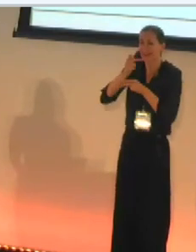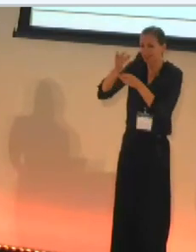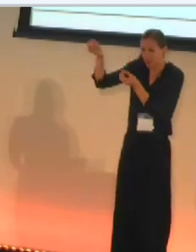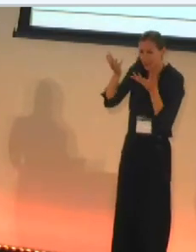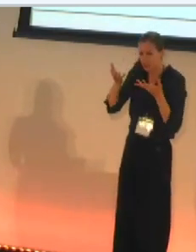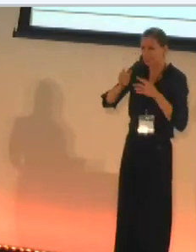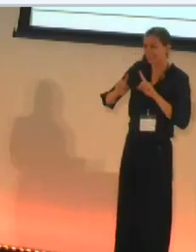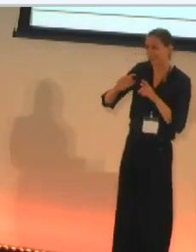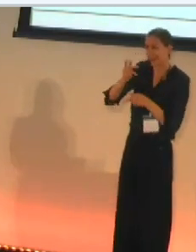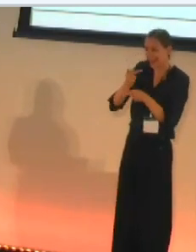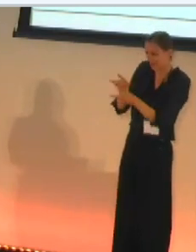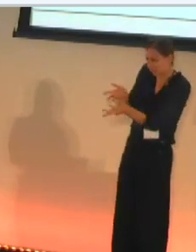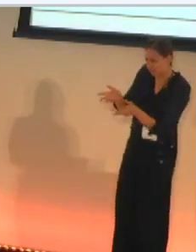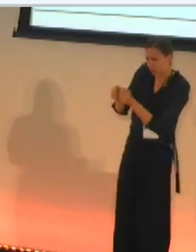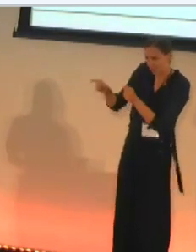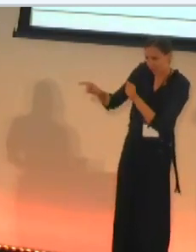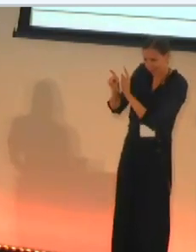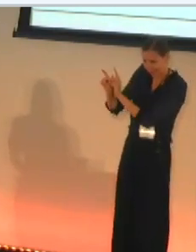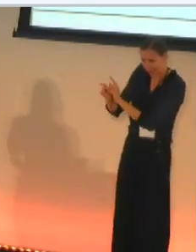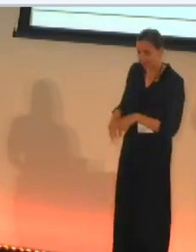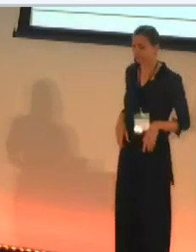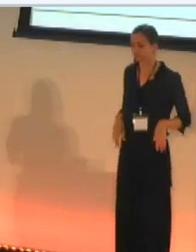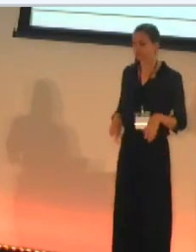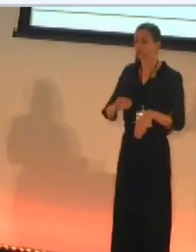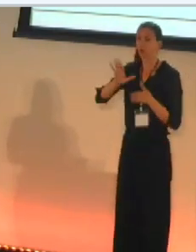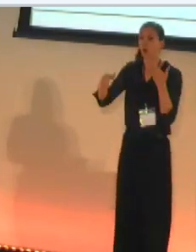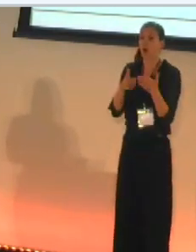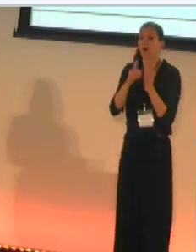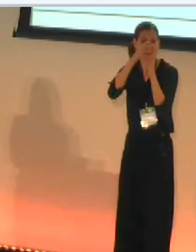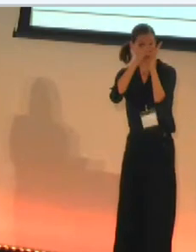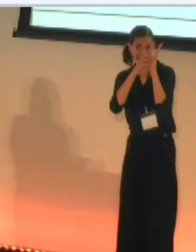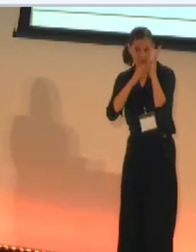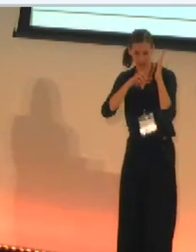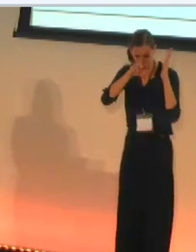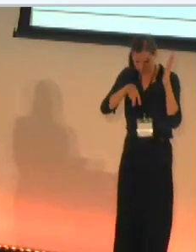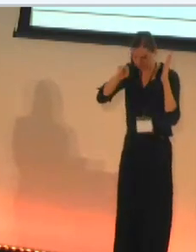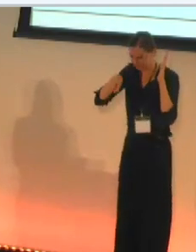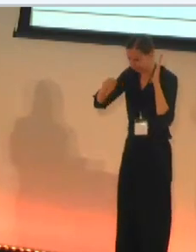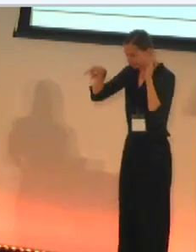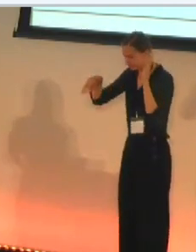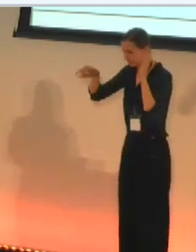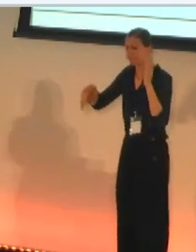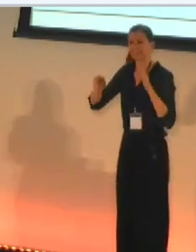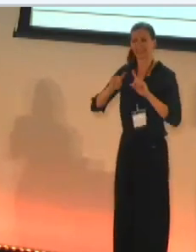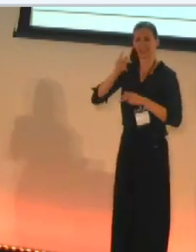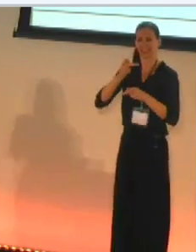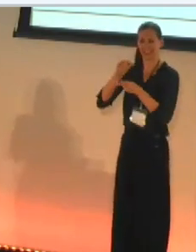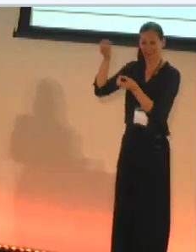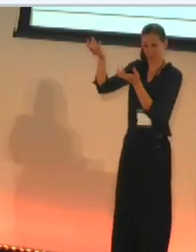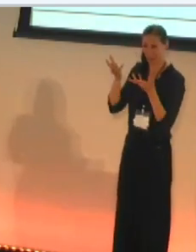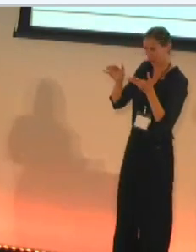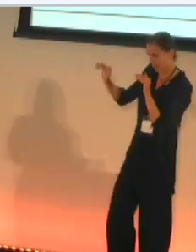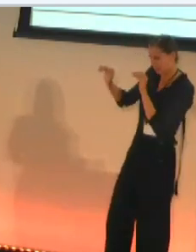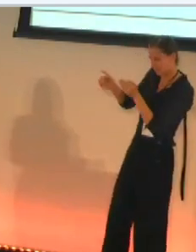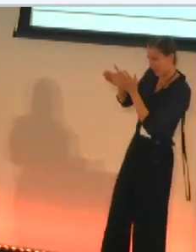guide in different ways. And we went through the transcripts and coded for different types of information that people asked about. And we found different categories and ways in